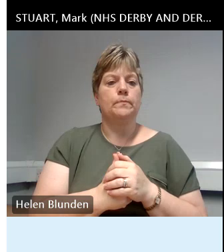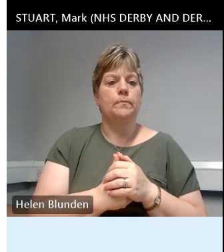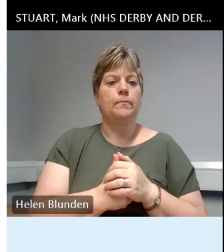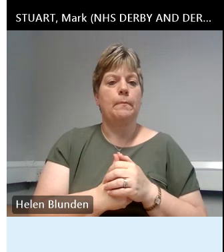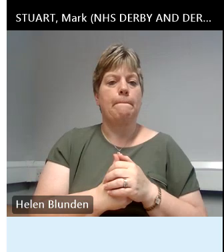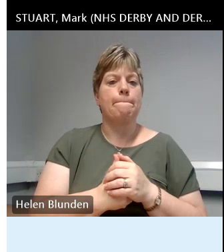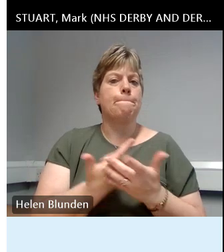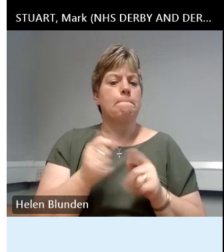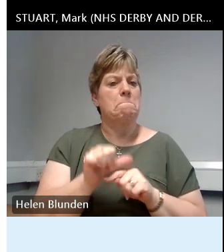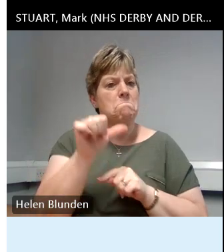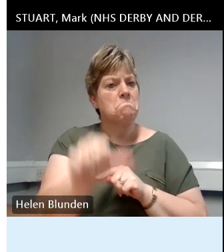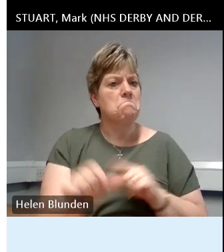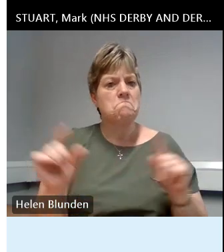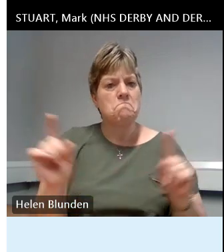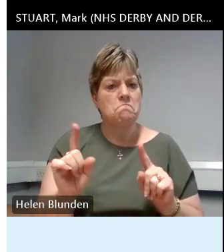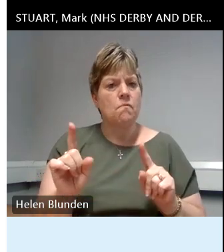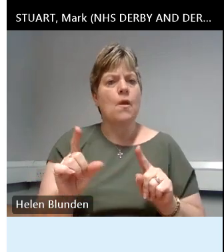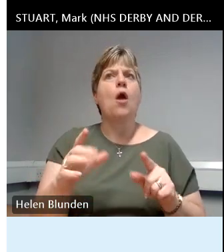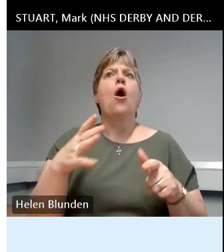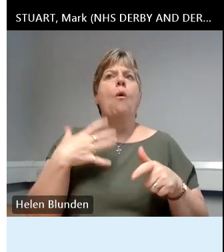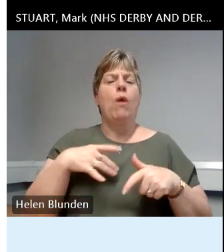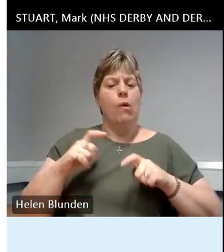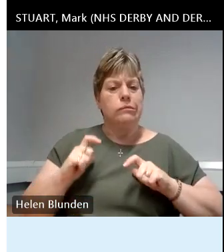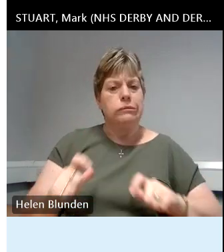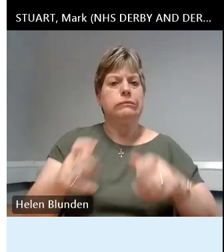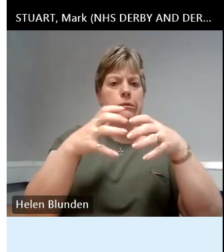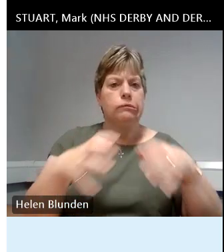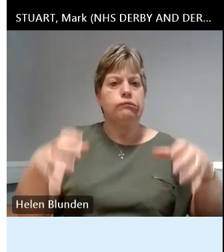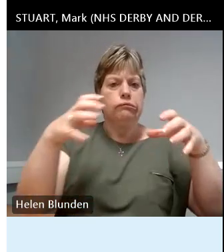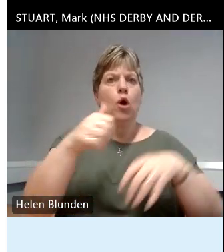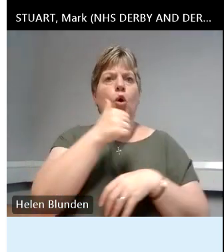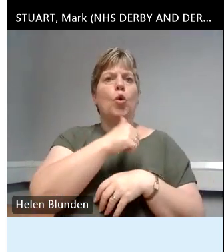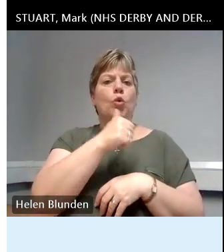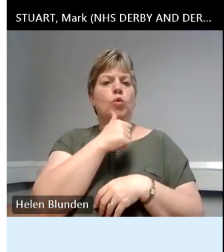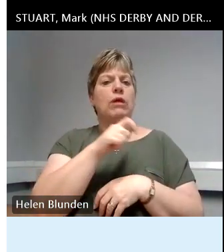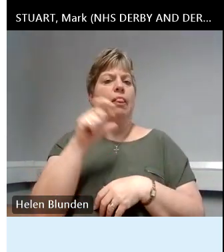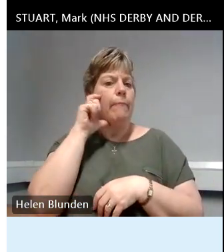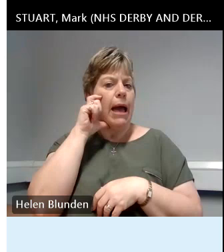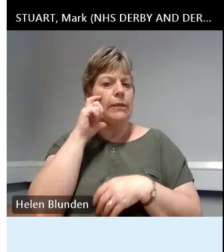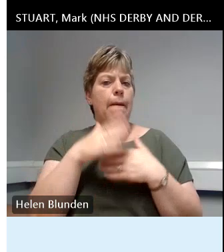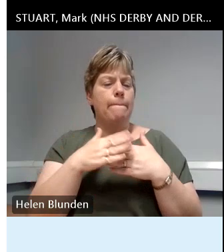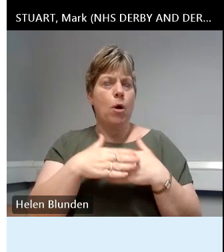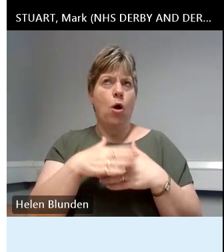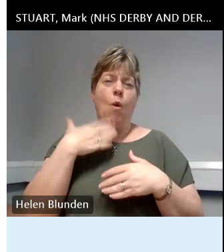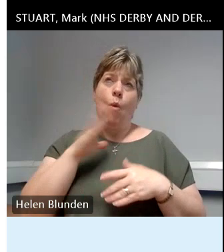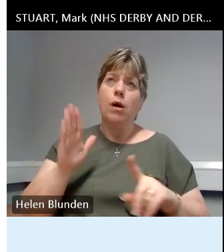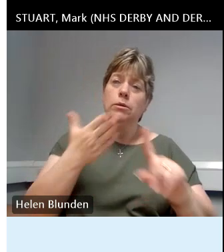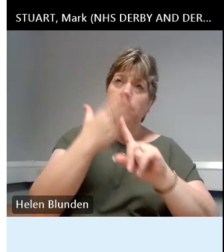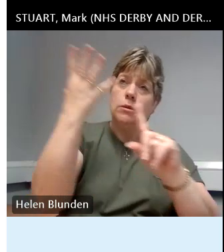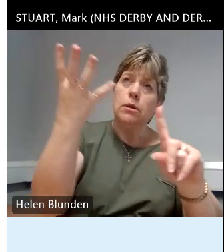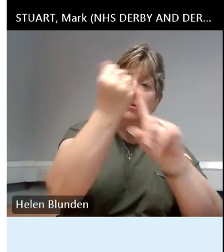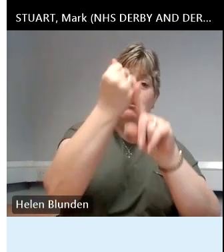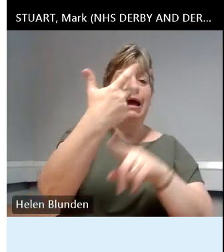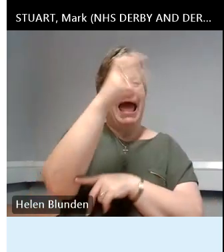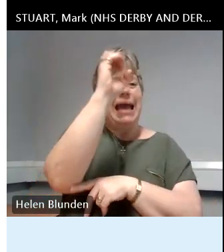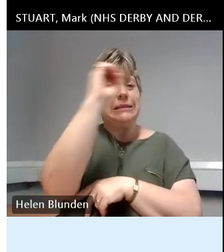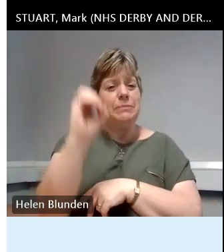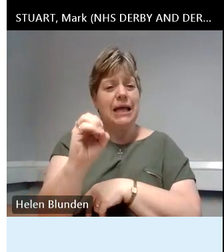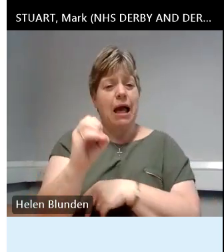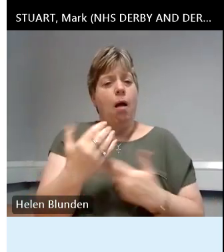So what's next? We want to keep increasing our utilisation of virtual ward beds, and we would love to hit 80%. We sort of seem to be